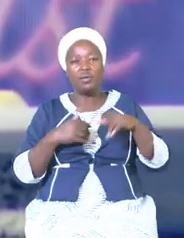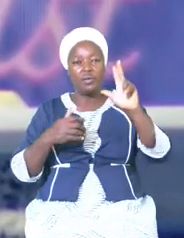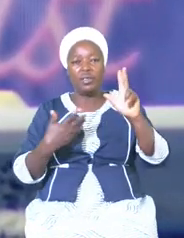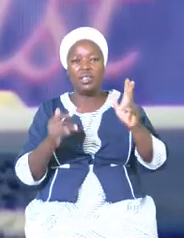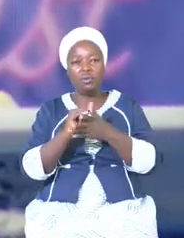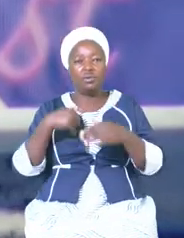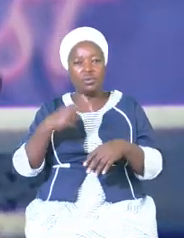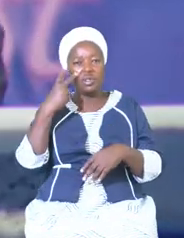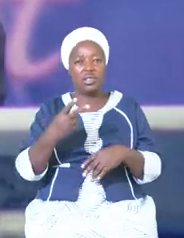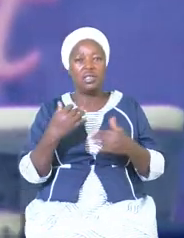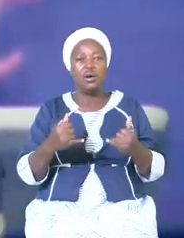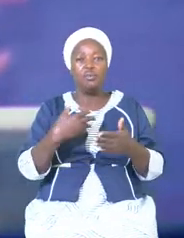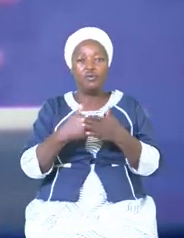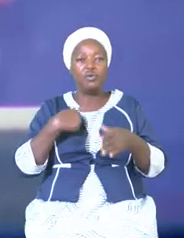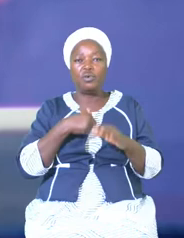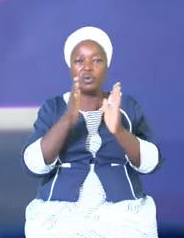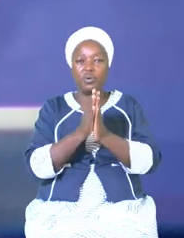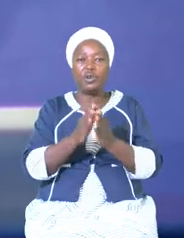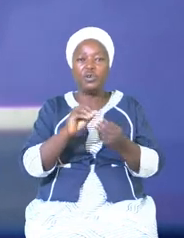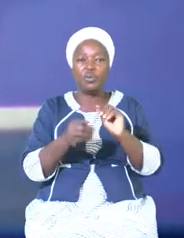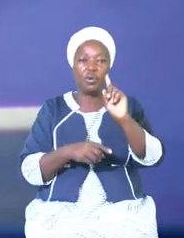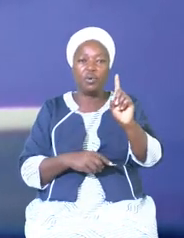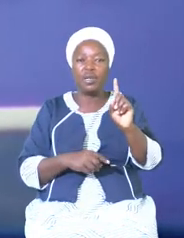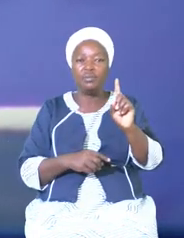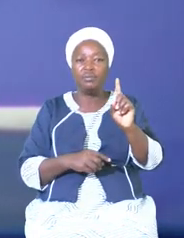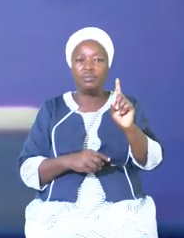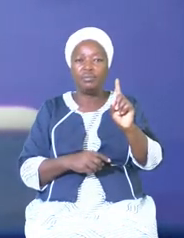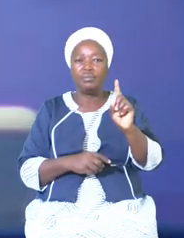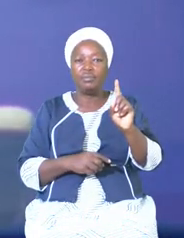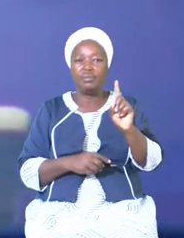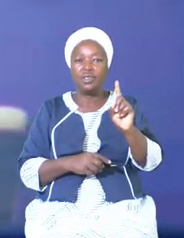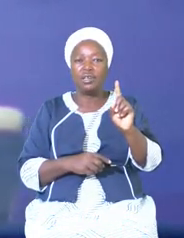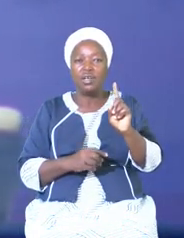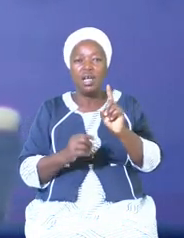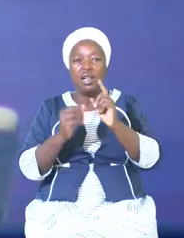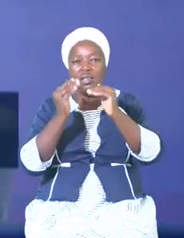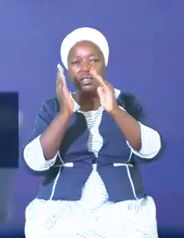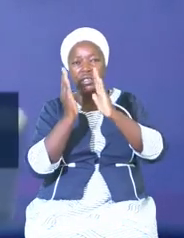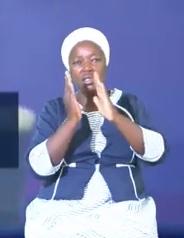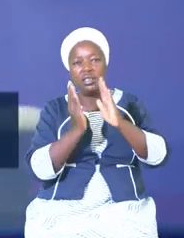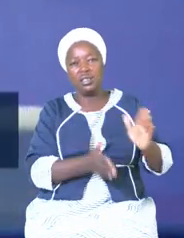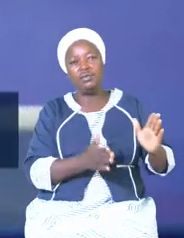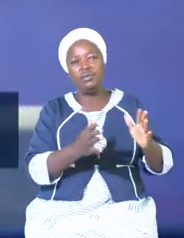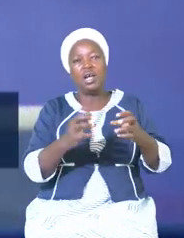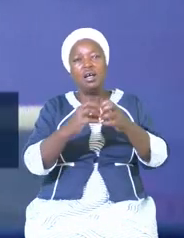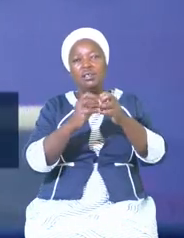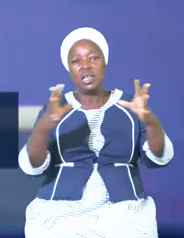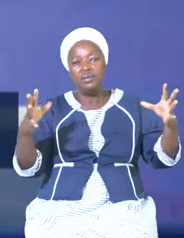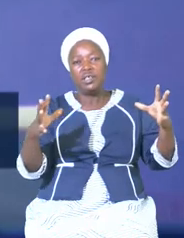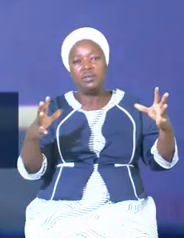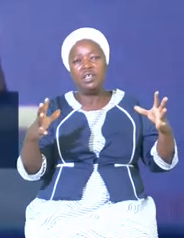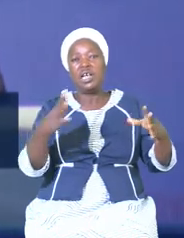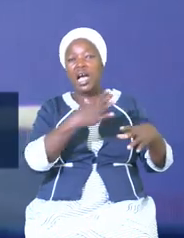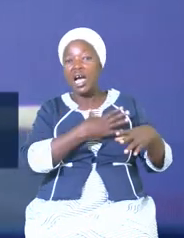at before we pray. Number one, disengagement and salvation